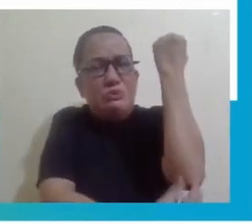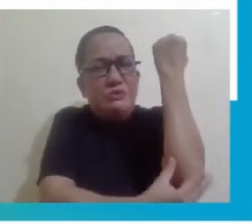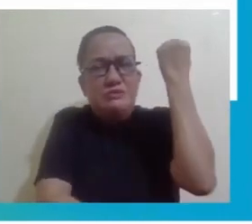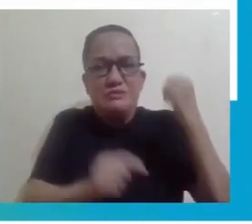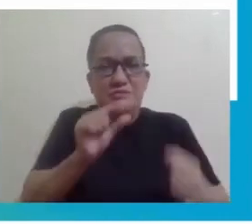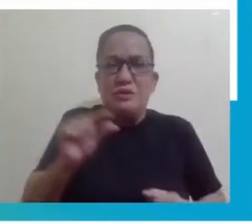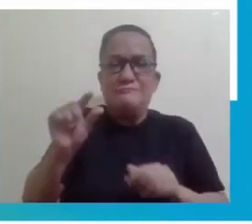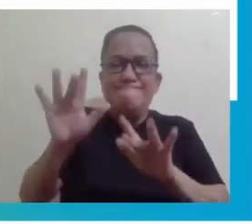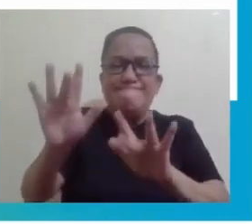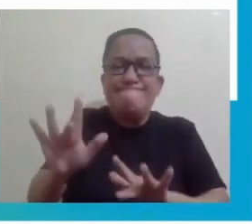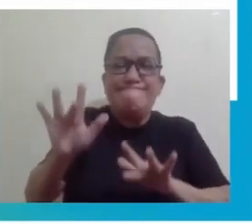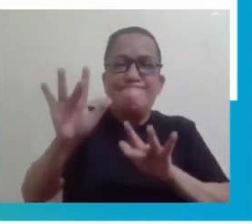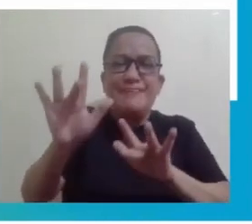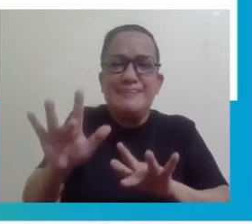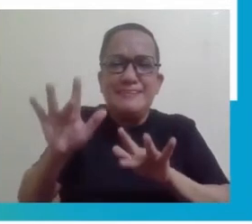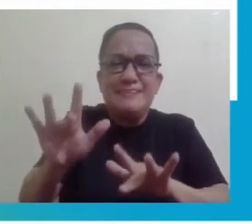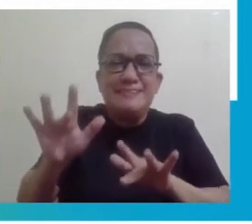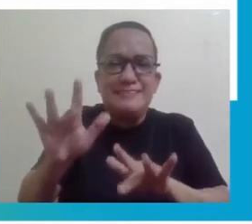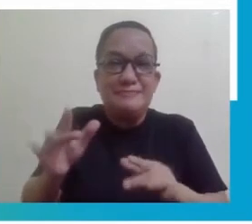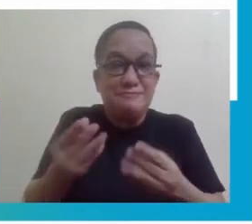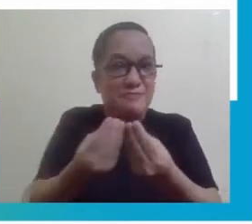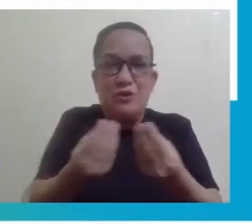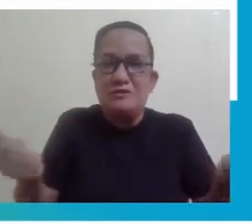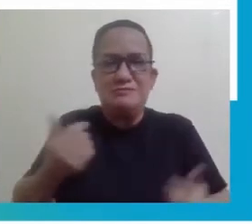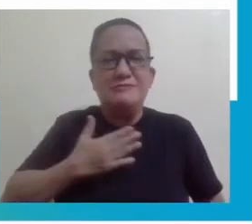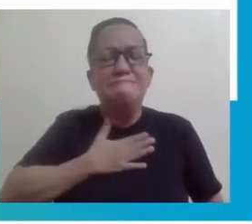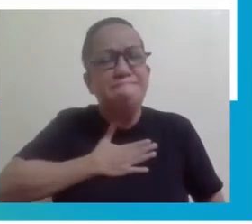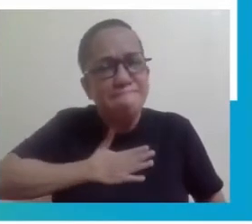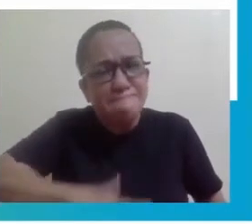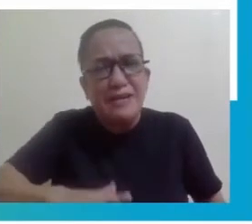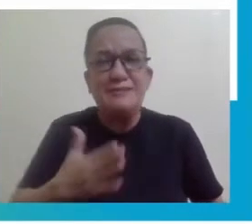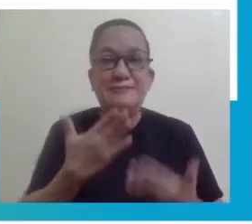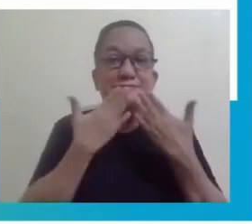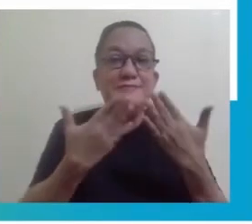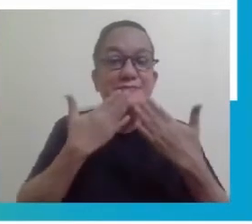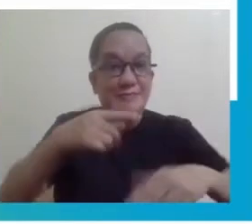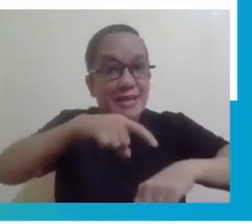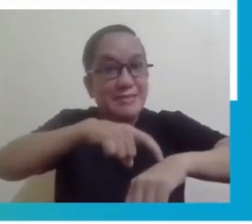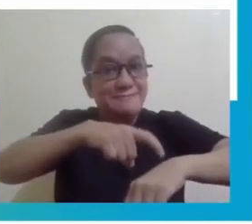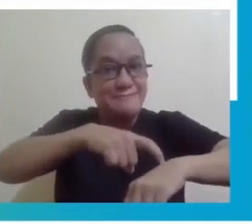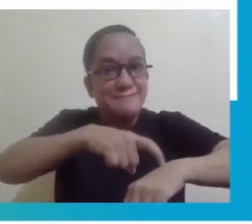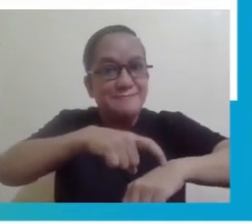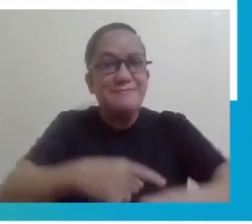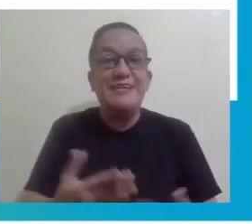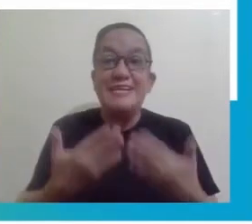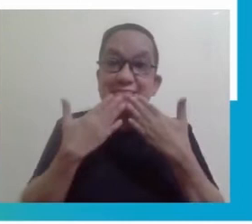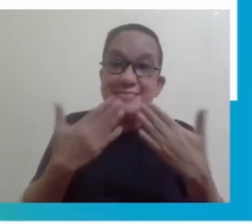in this matter will be highly encouraged. Thank you, sir, for your time. Okay, thank you, Hemantha